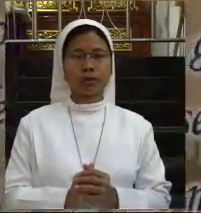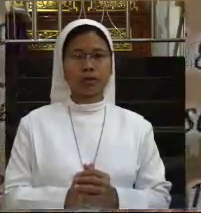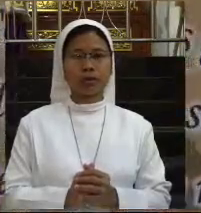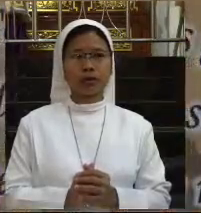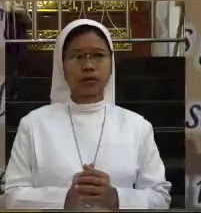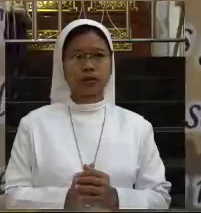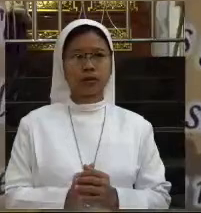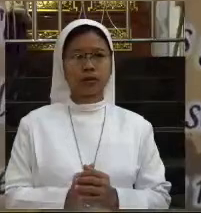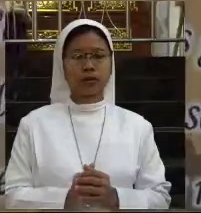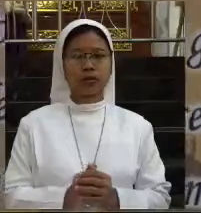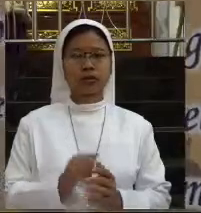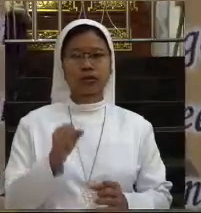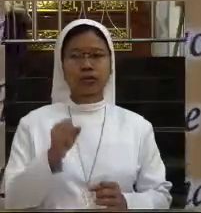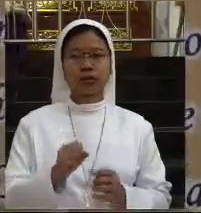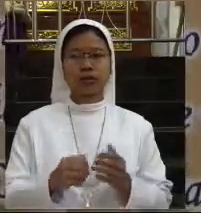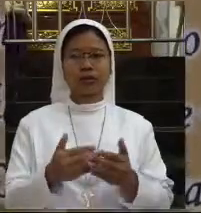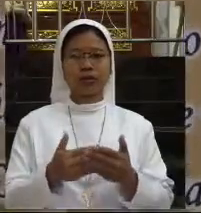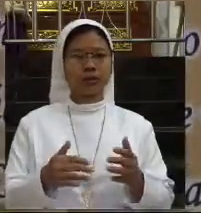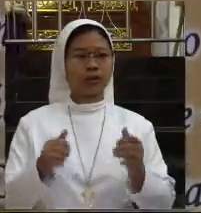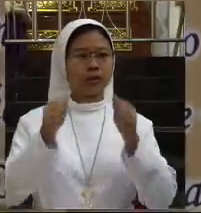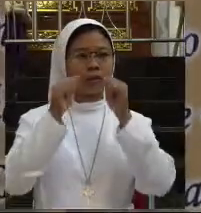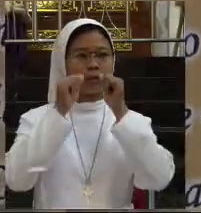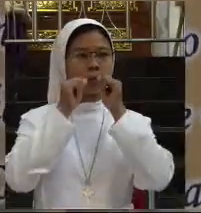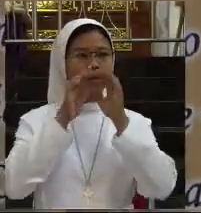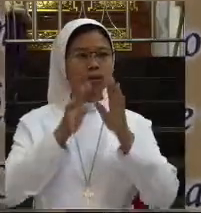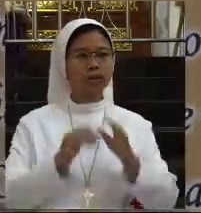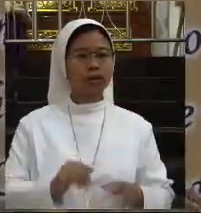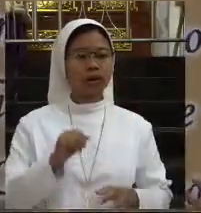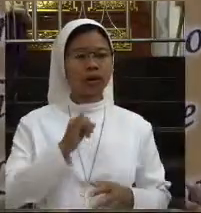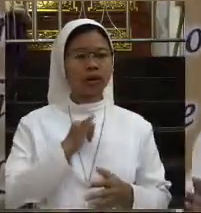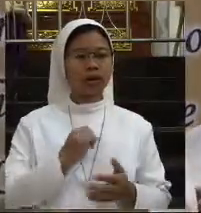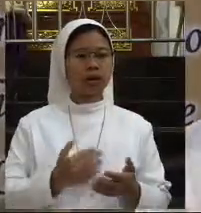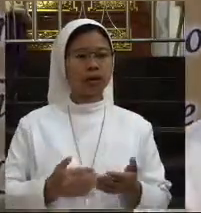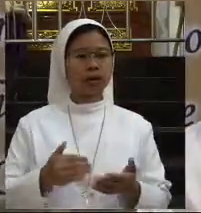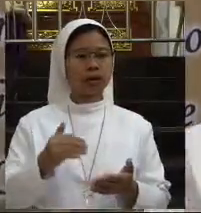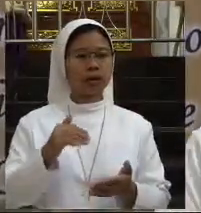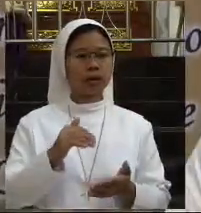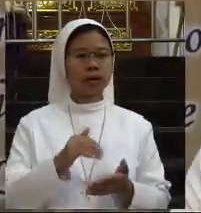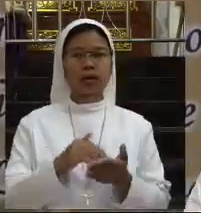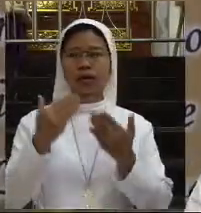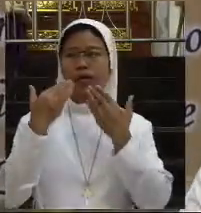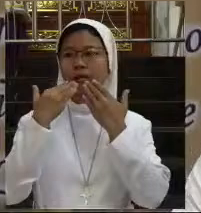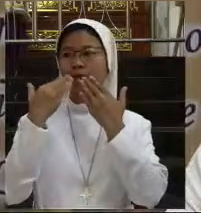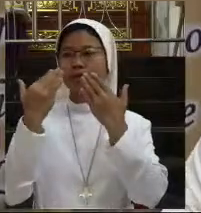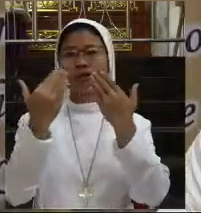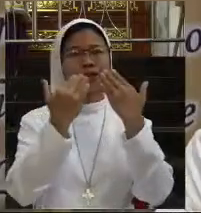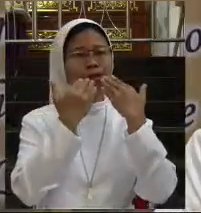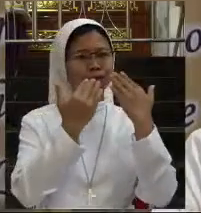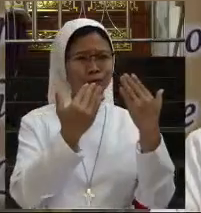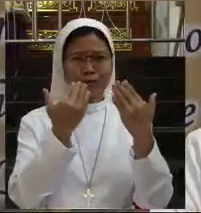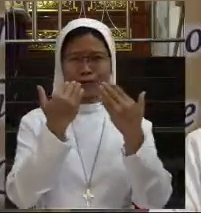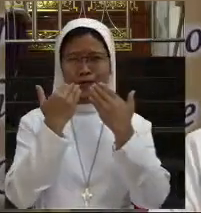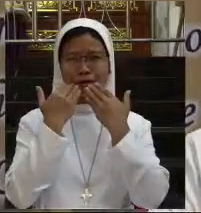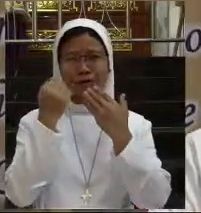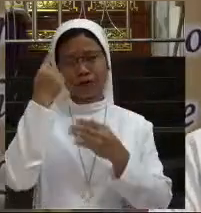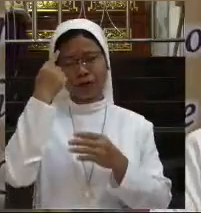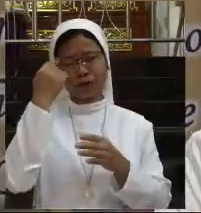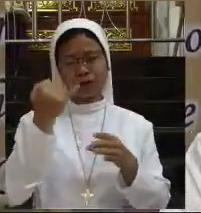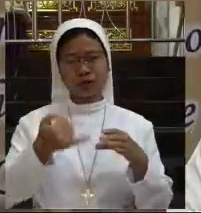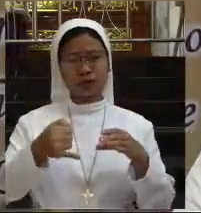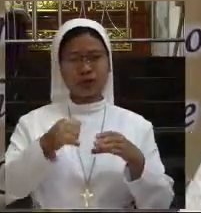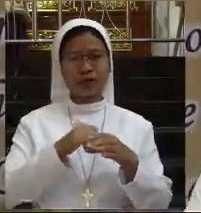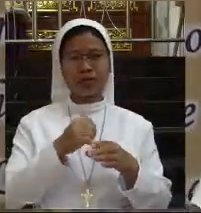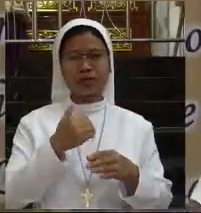So before the blessing, I just would like to express again my deep gratitude for you joining me in